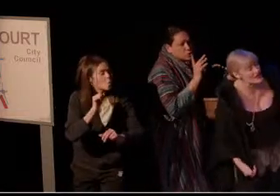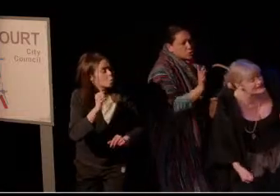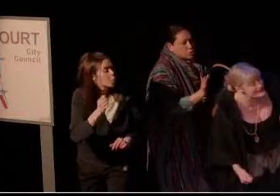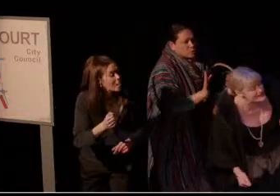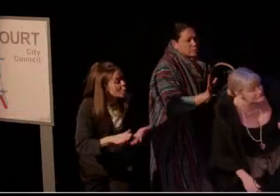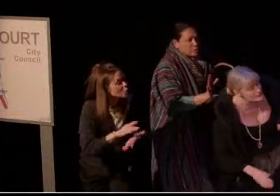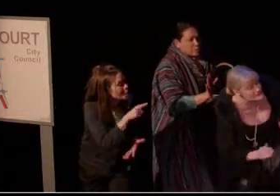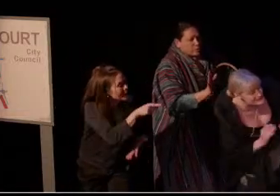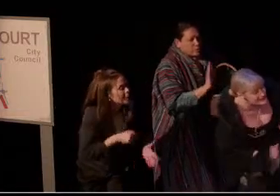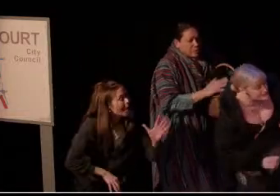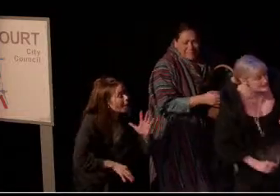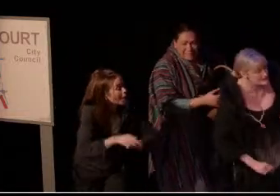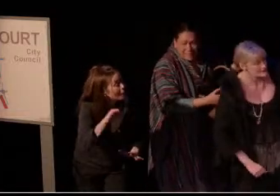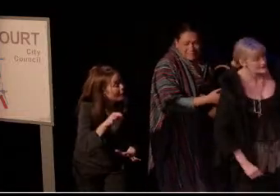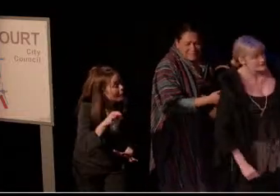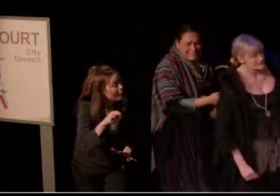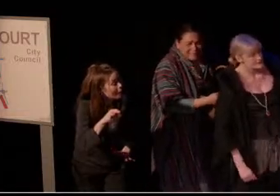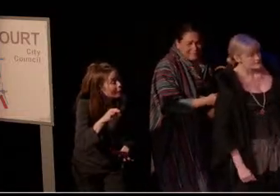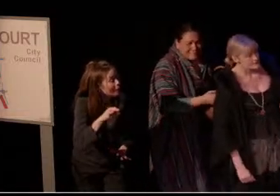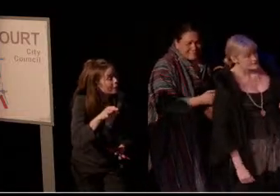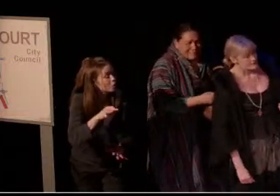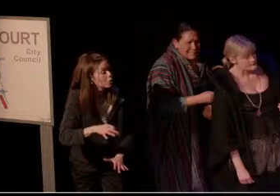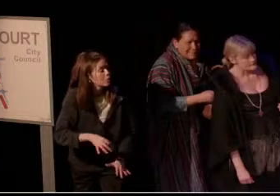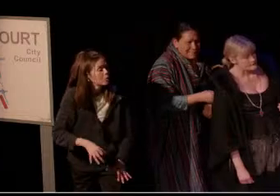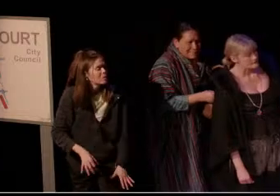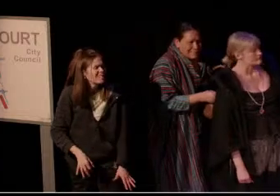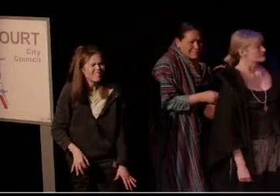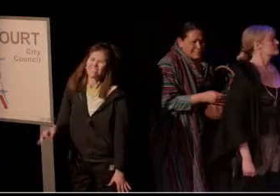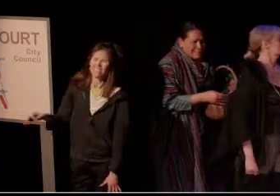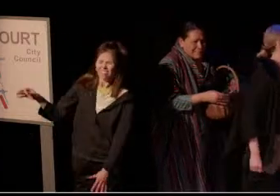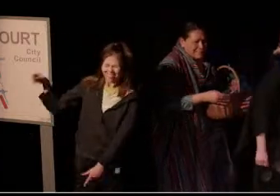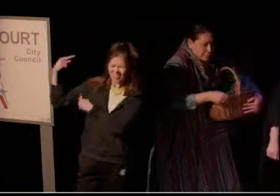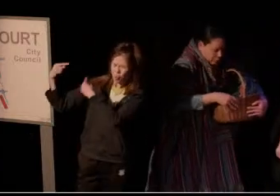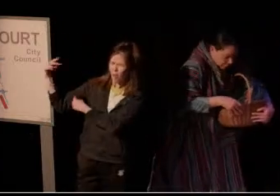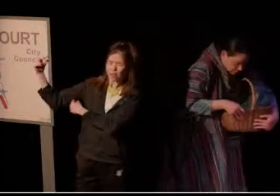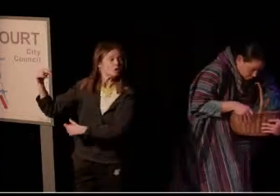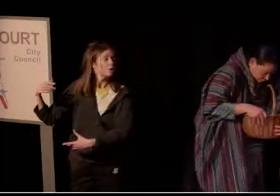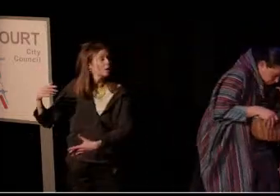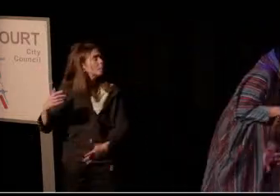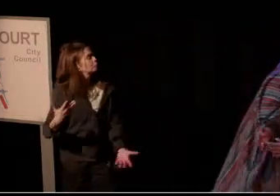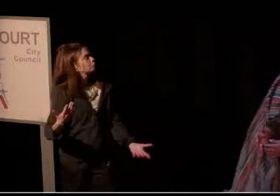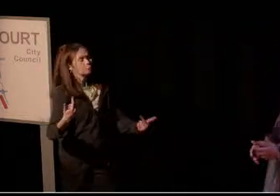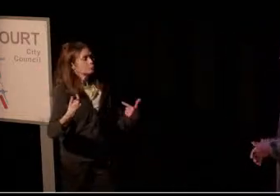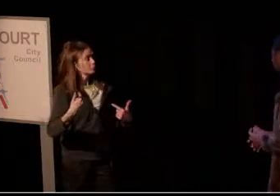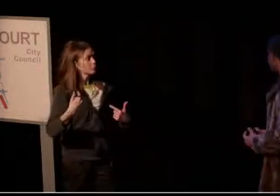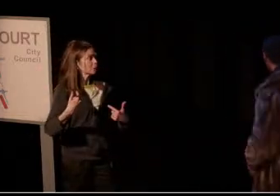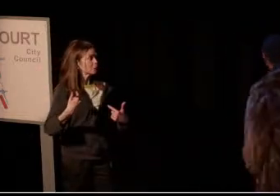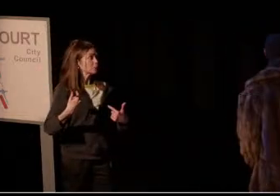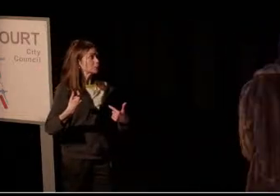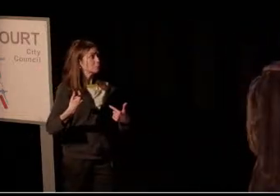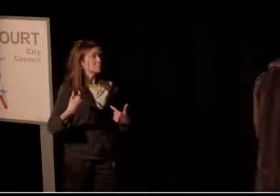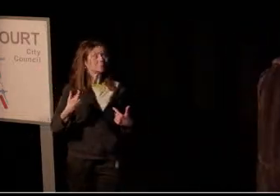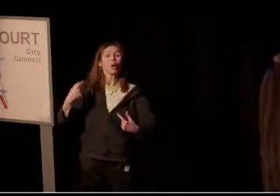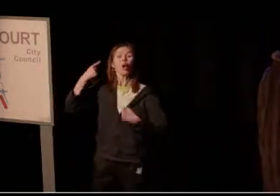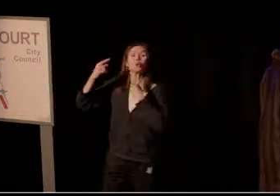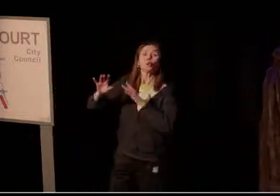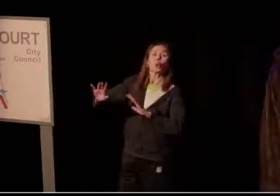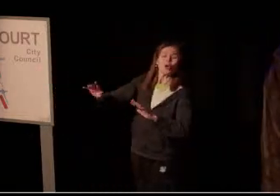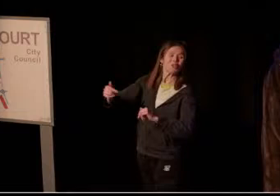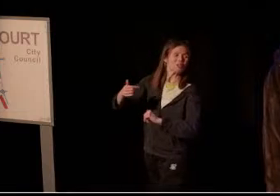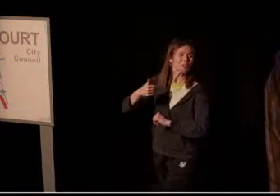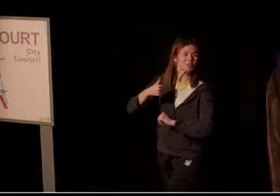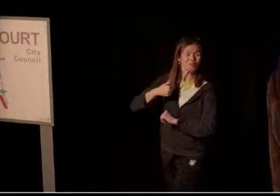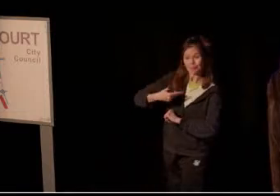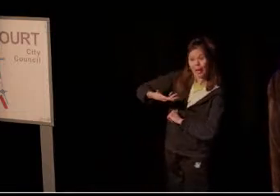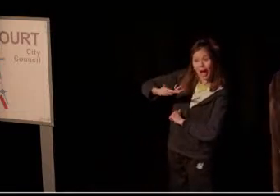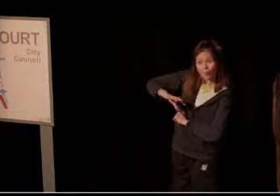which hinders him from sleep. What noise there, huh? No noise, Leontes, but